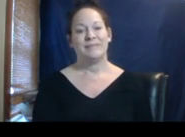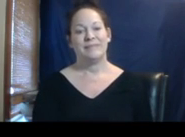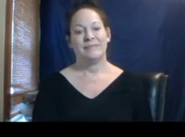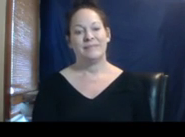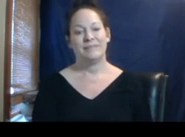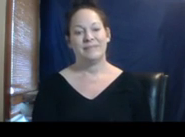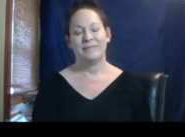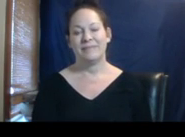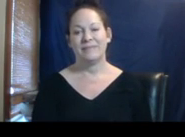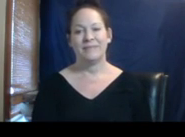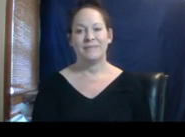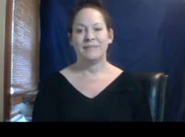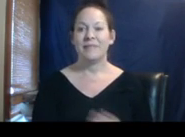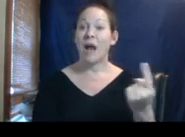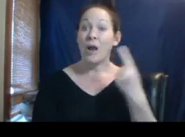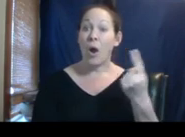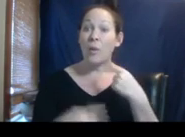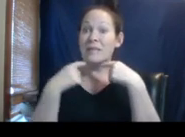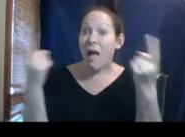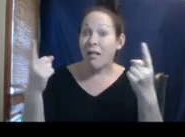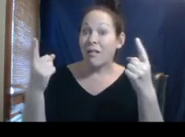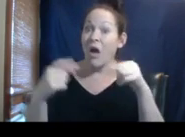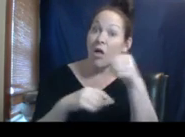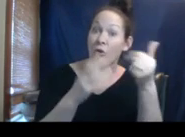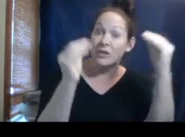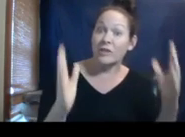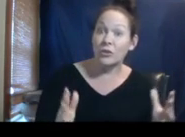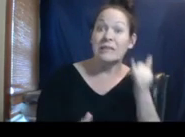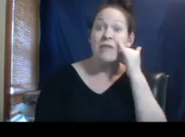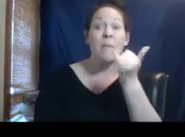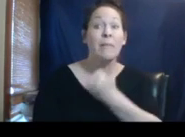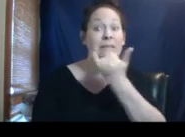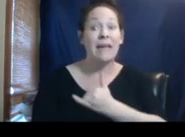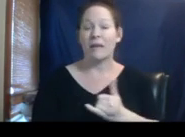Try to tell teachers that making mistakes are a good thing to do